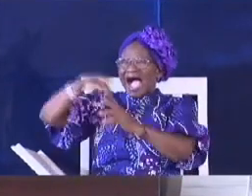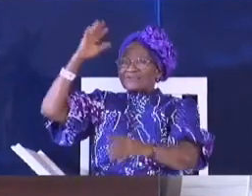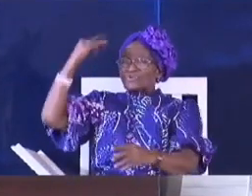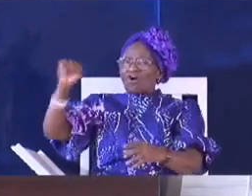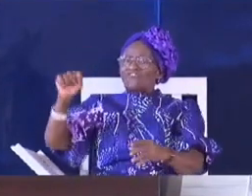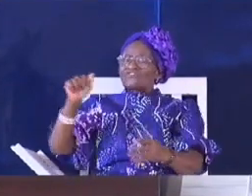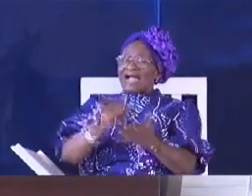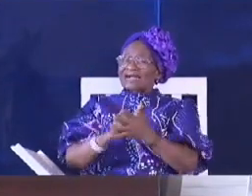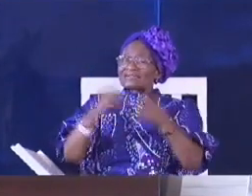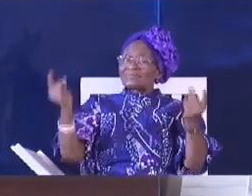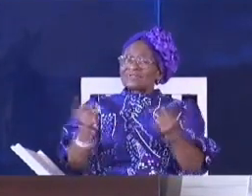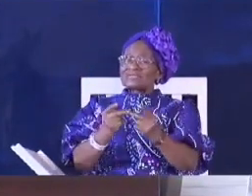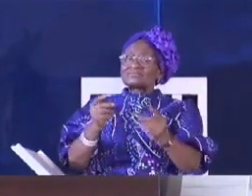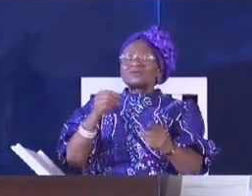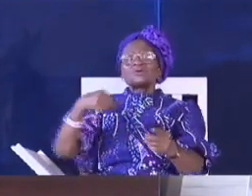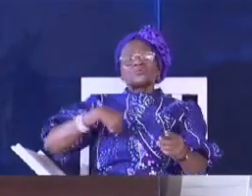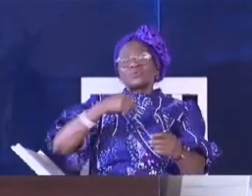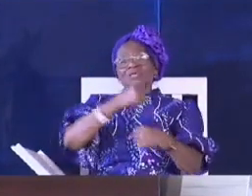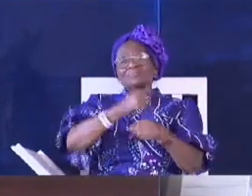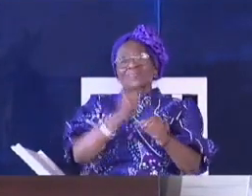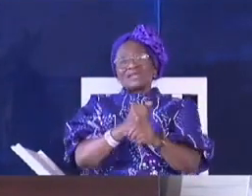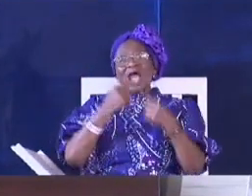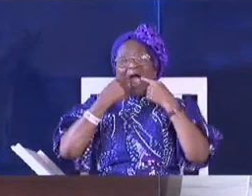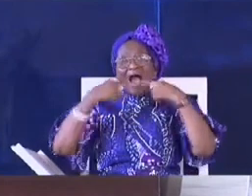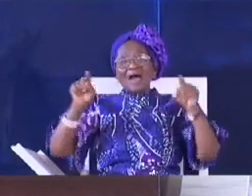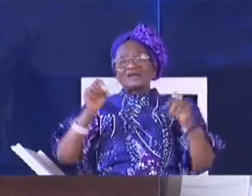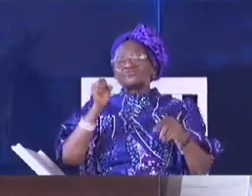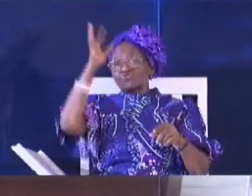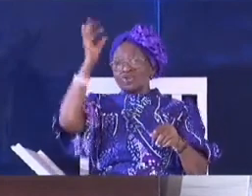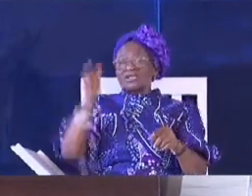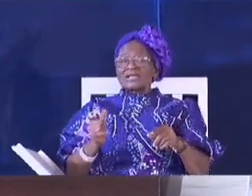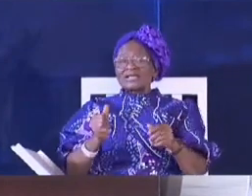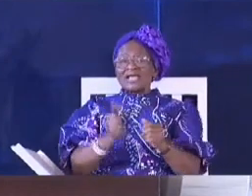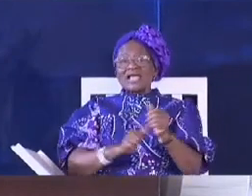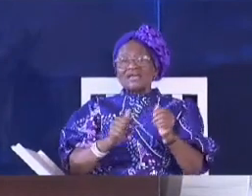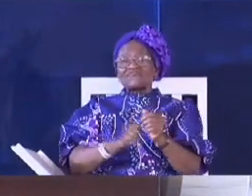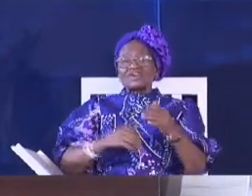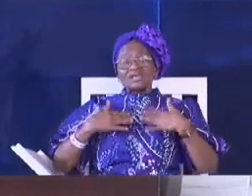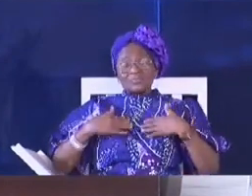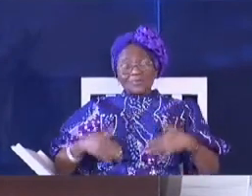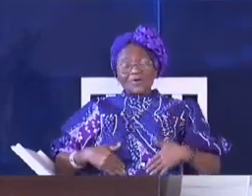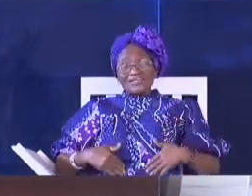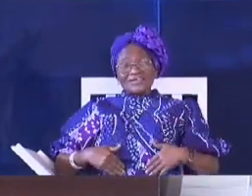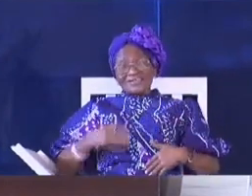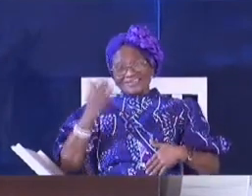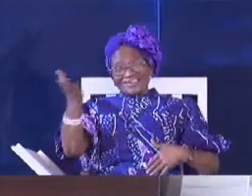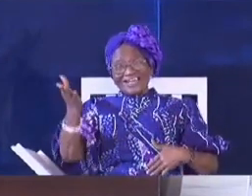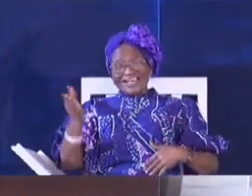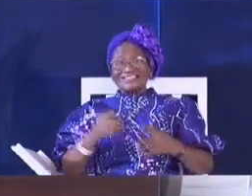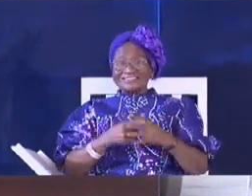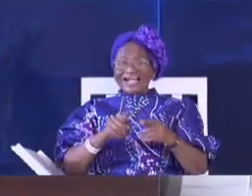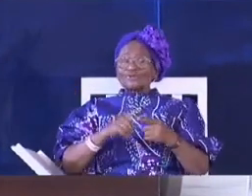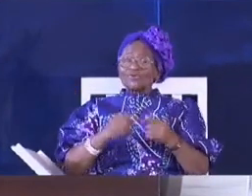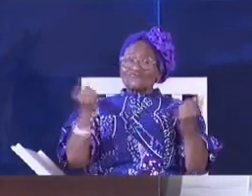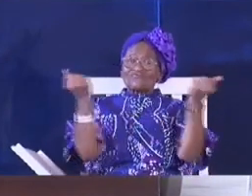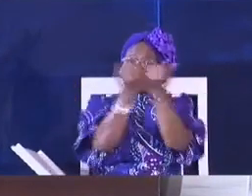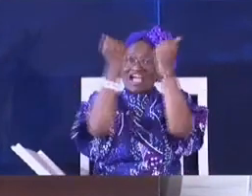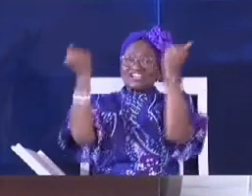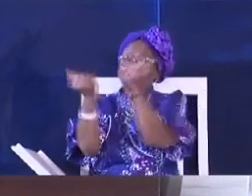And we made a decree. And suddenly everybody there began to fight her. And she ran back